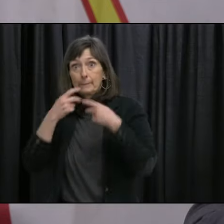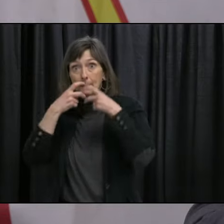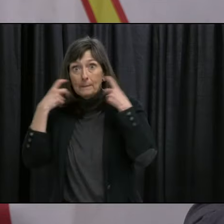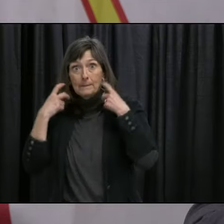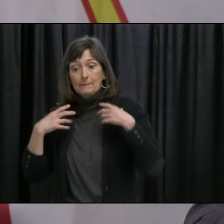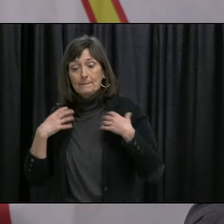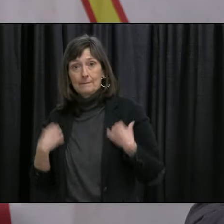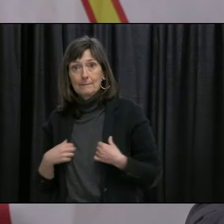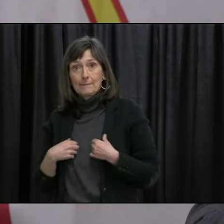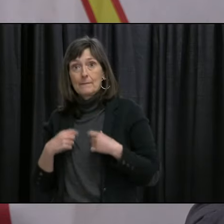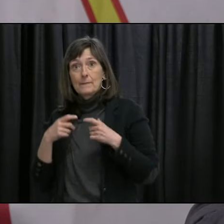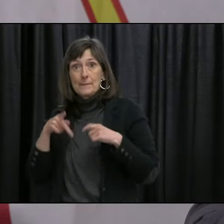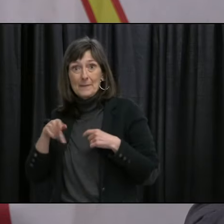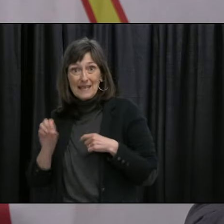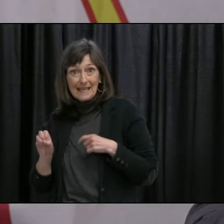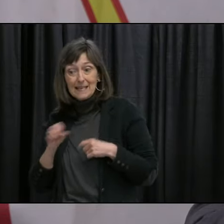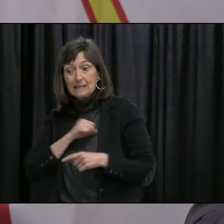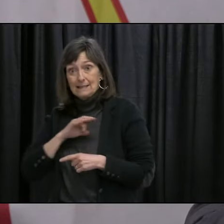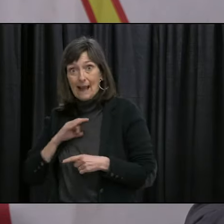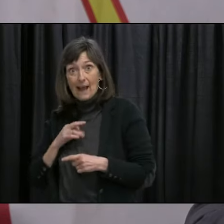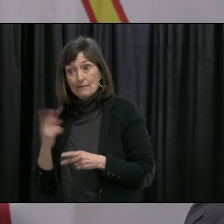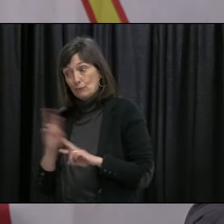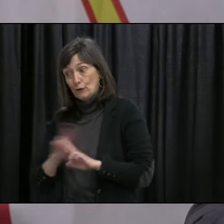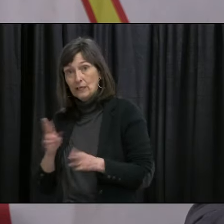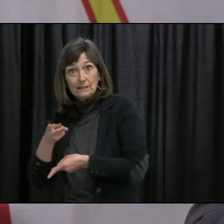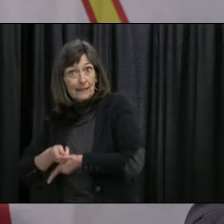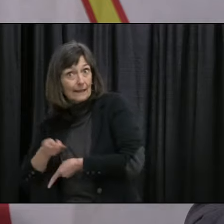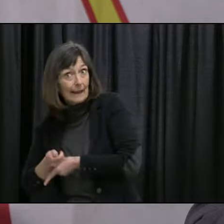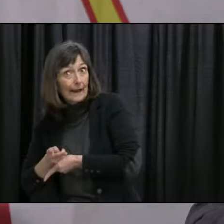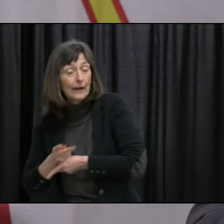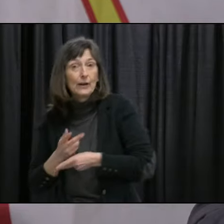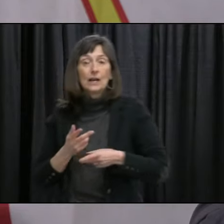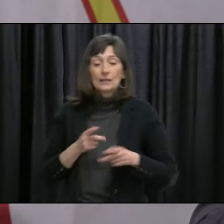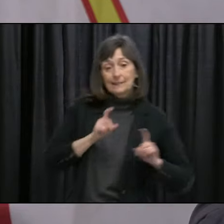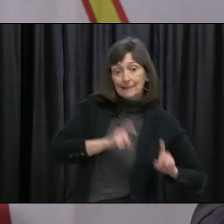system to be able to respond, and the ability to test and have the capacity to